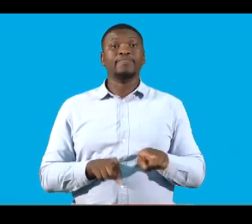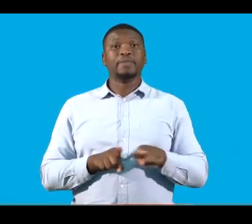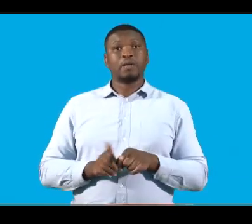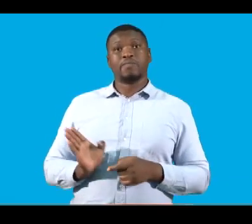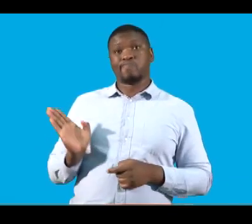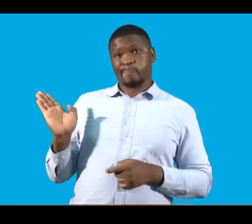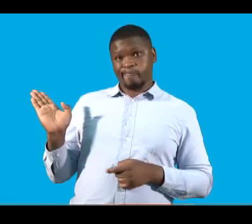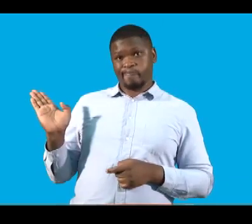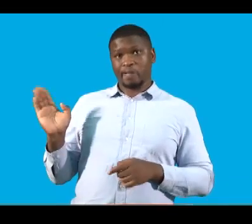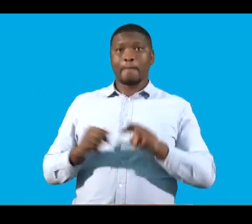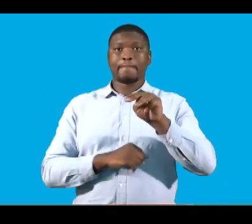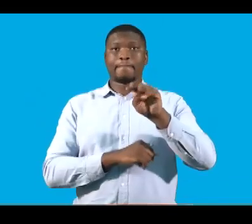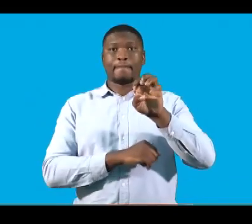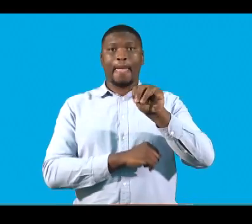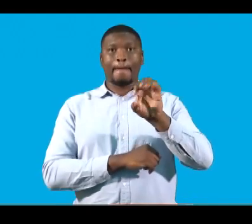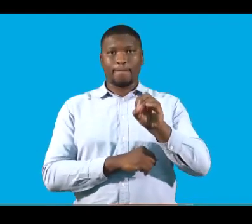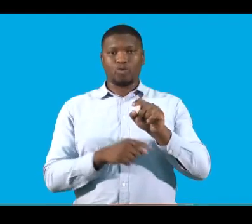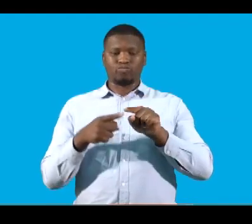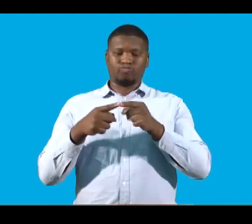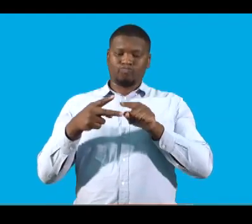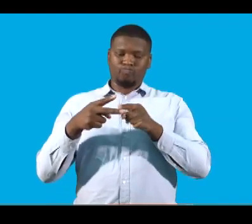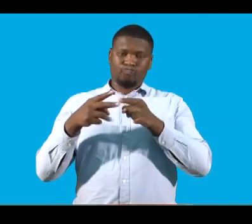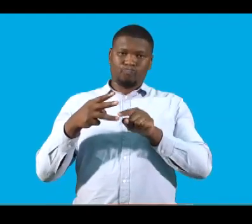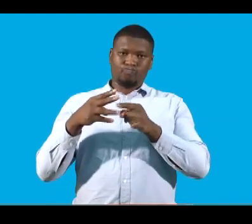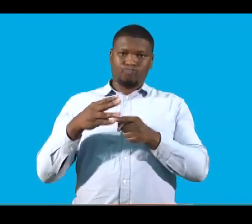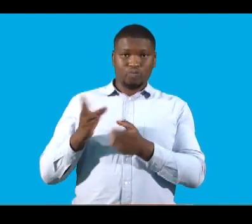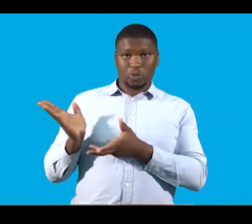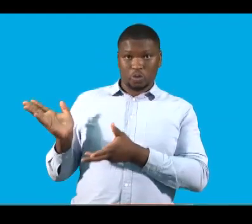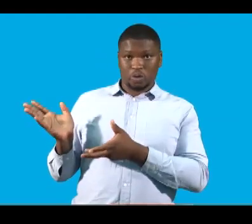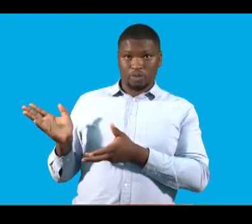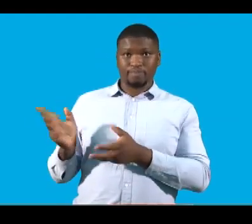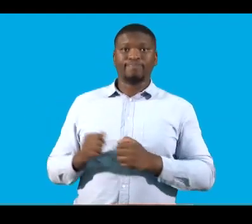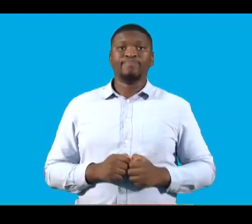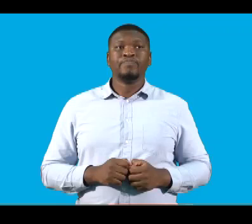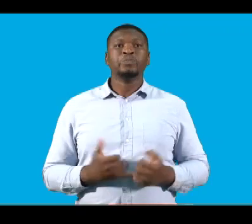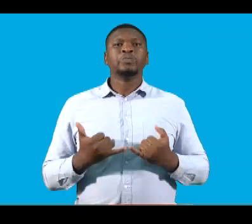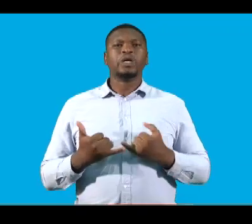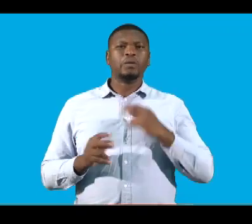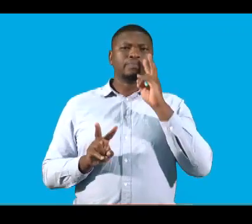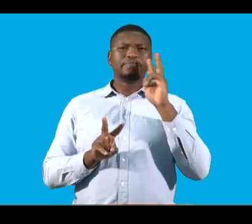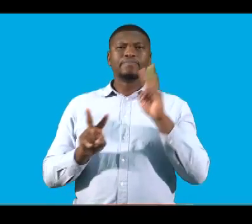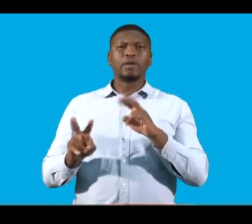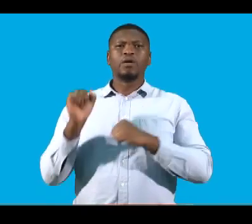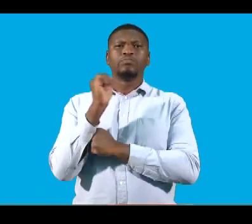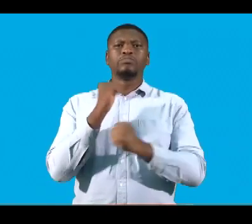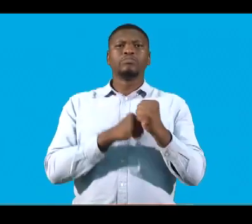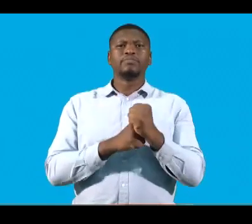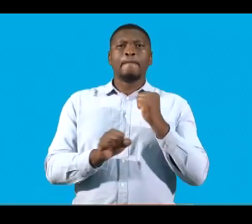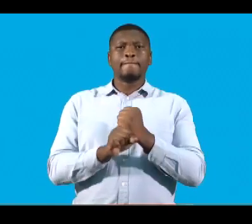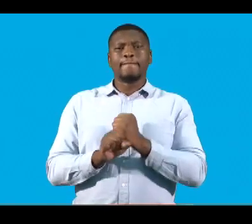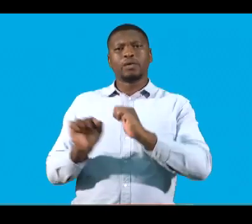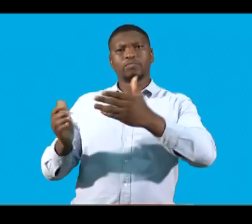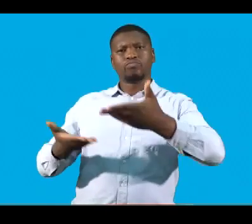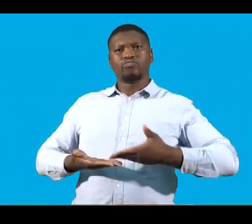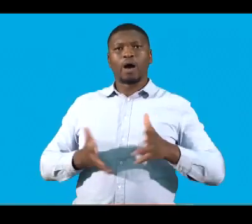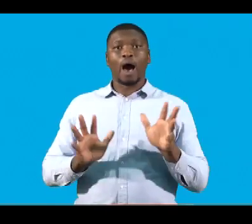with the memorandum, and we are dealing with the bulleted points on the memo. And now let's look at how to